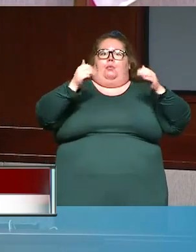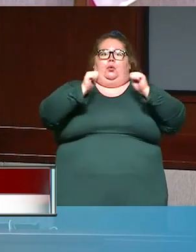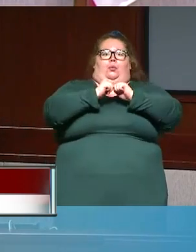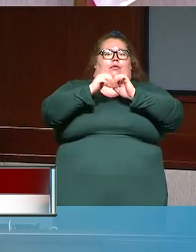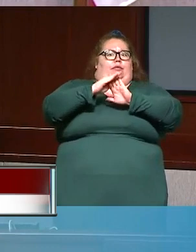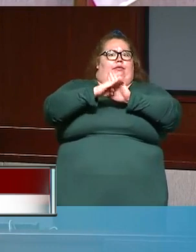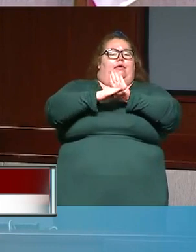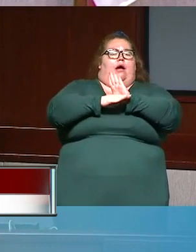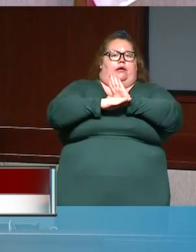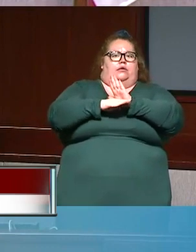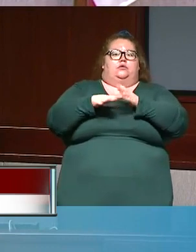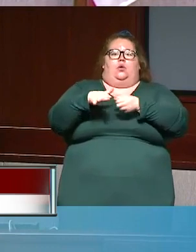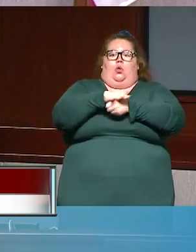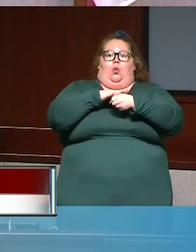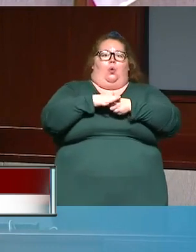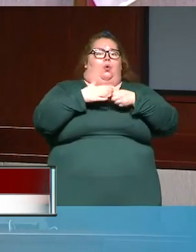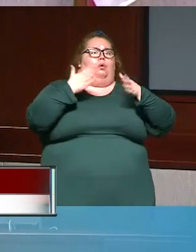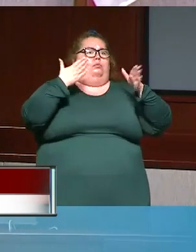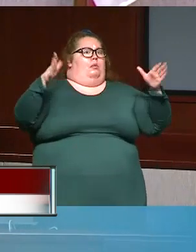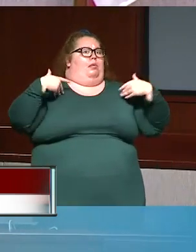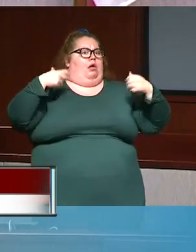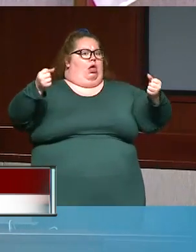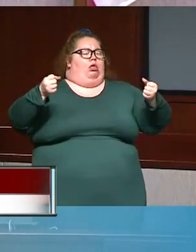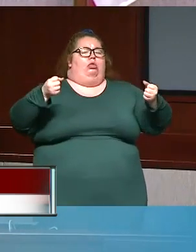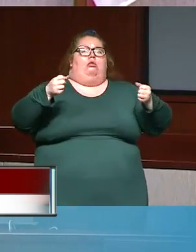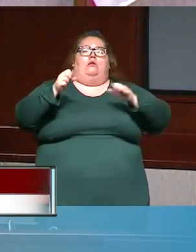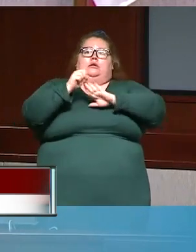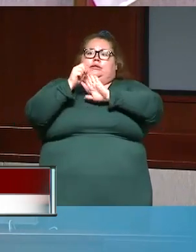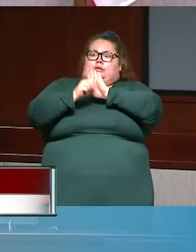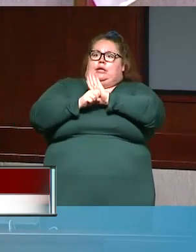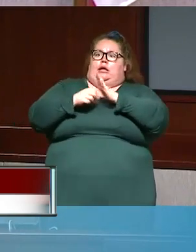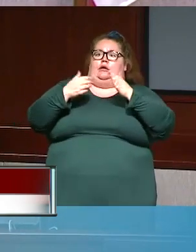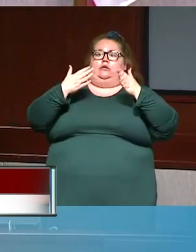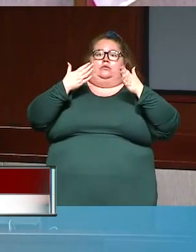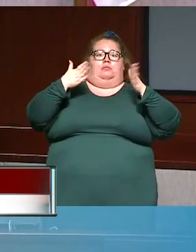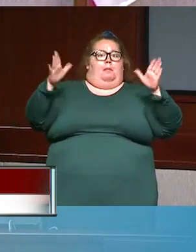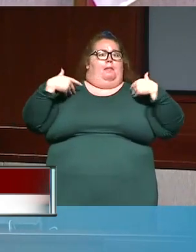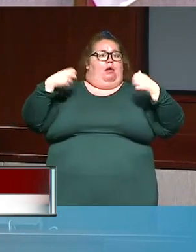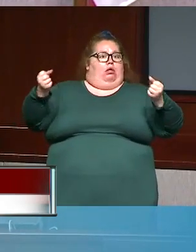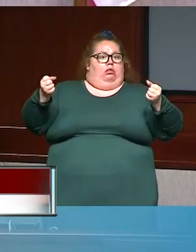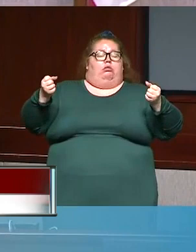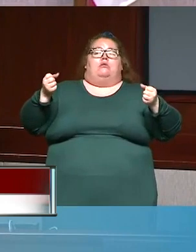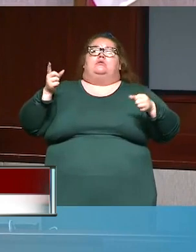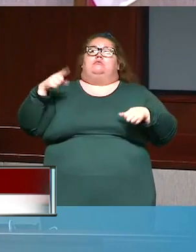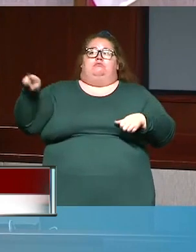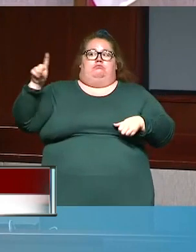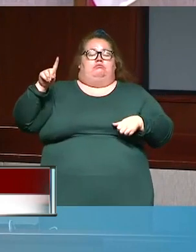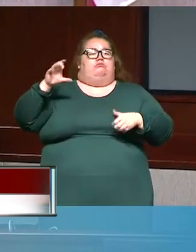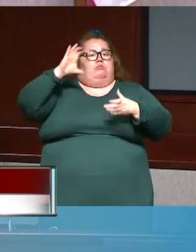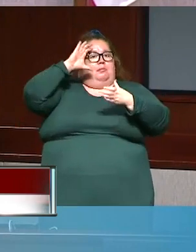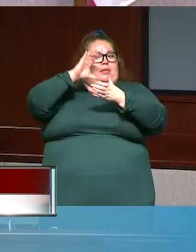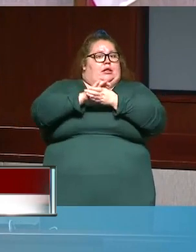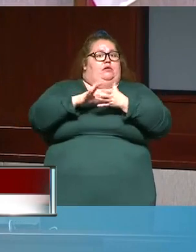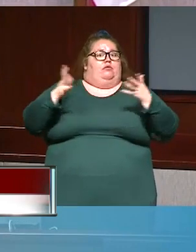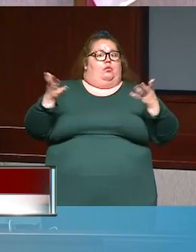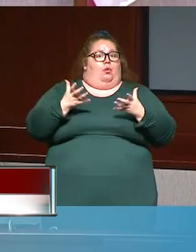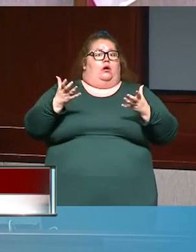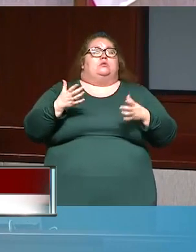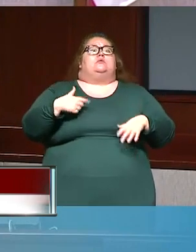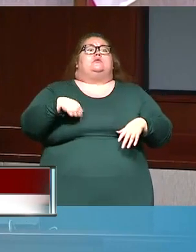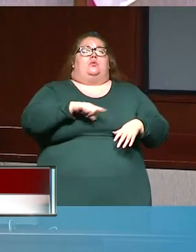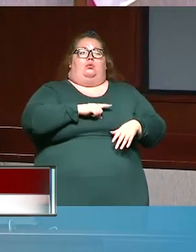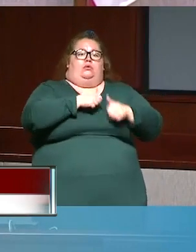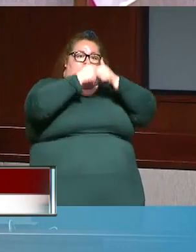Local public health officials, state public health officials believe that this guidance, if followed, depending on whatever industry you're in, if